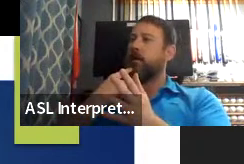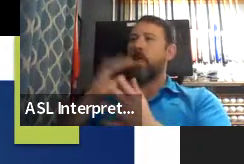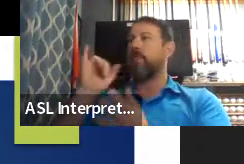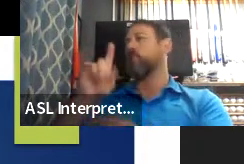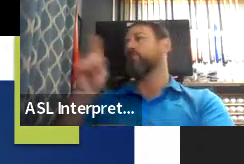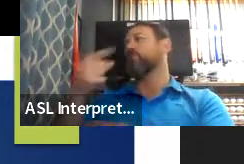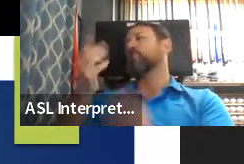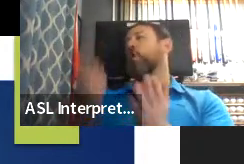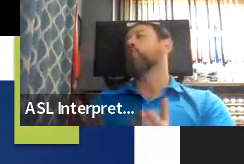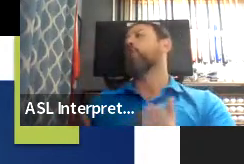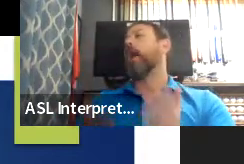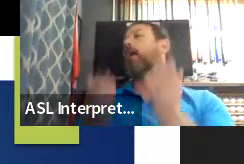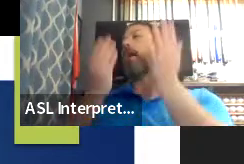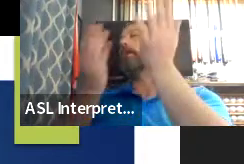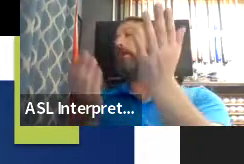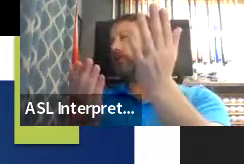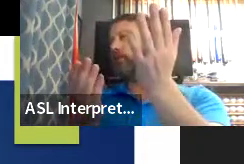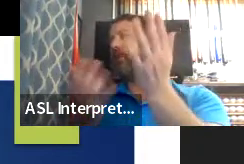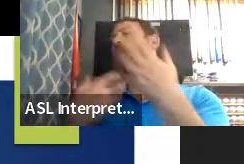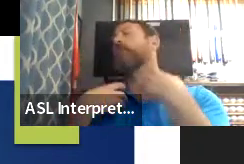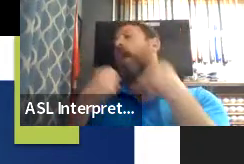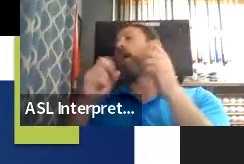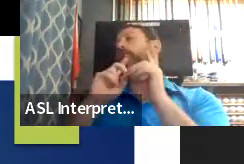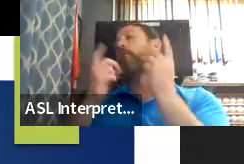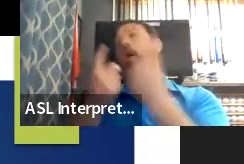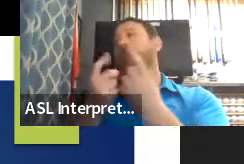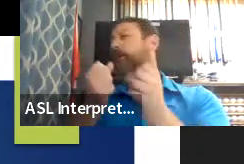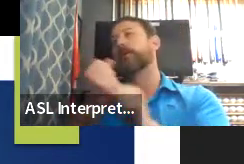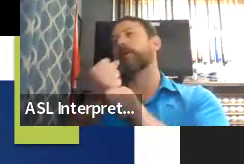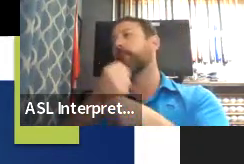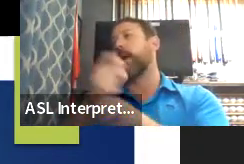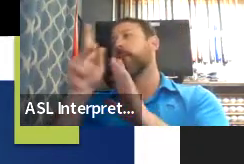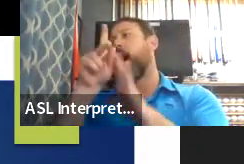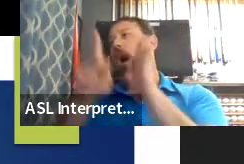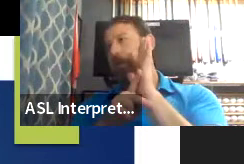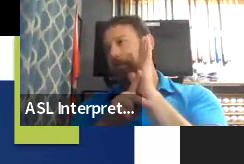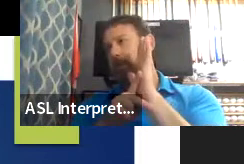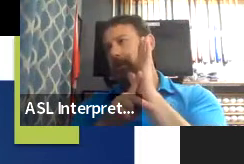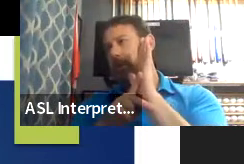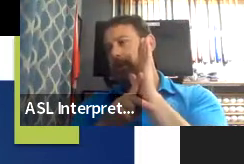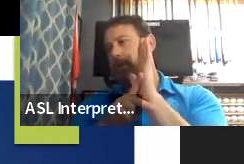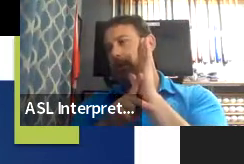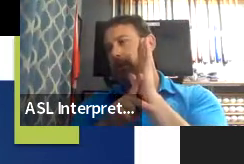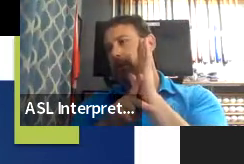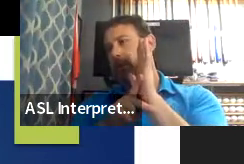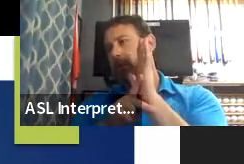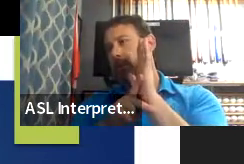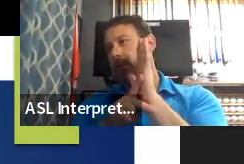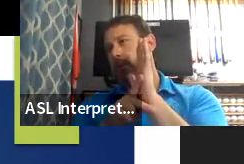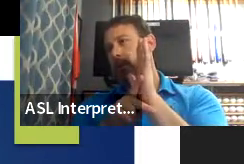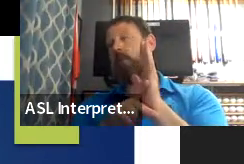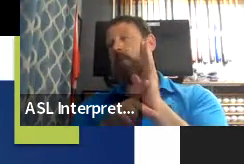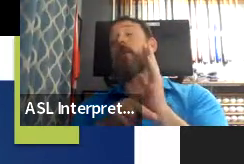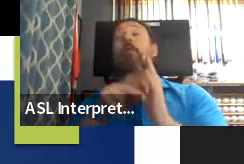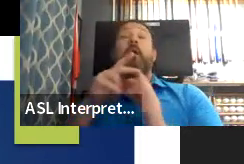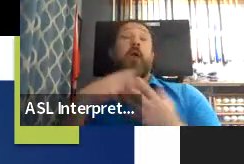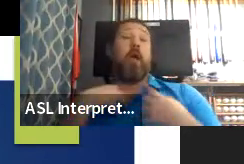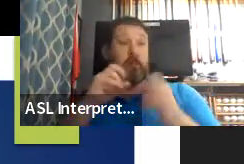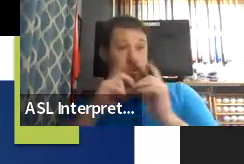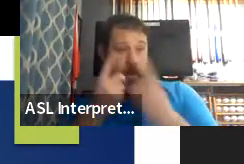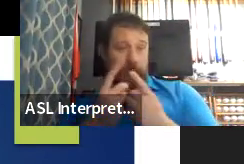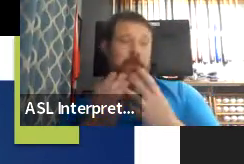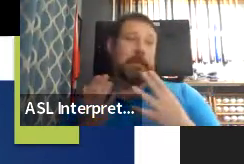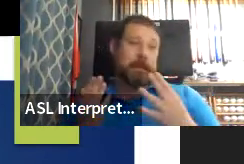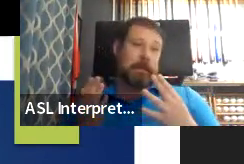just recommendations and the health department doesn't make policy. Fortunately, the health department worked with me to intervene